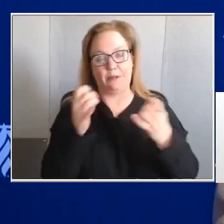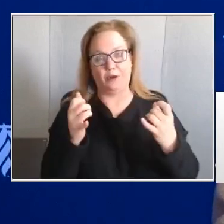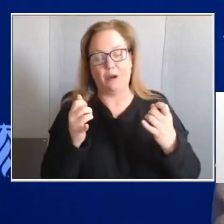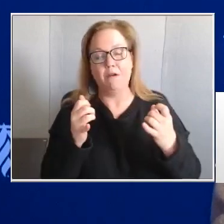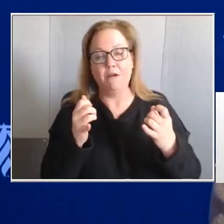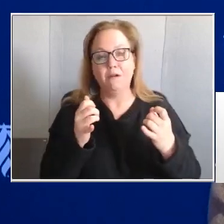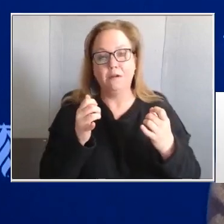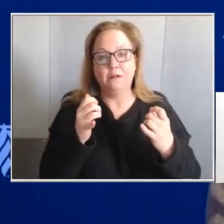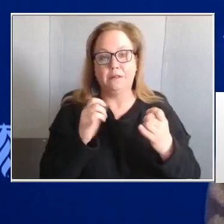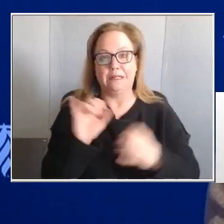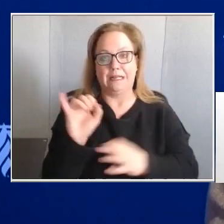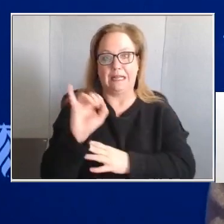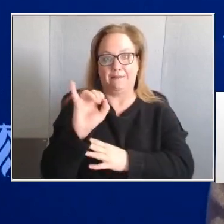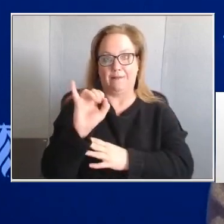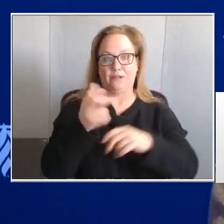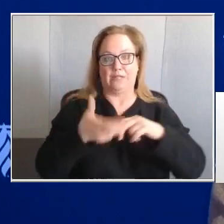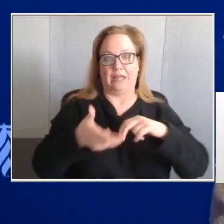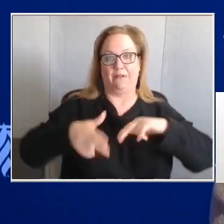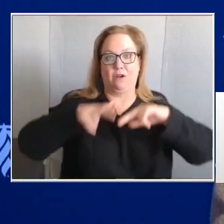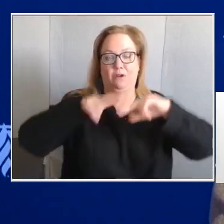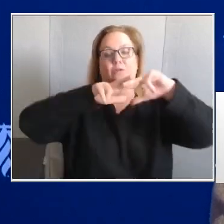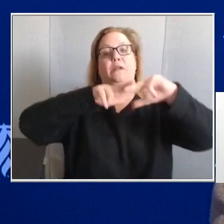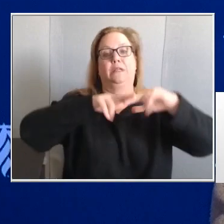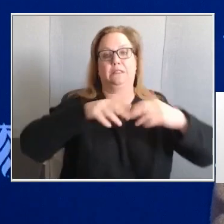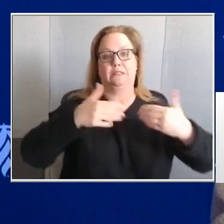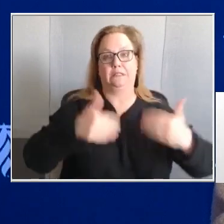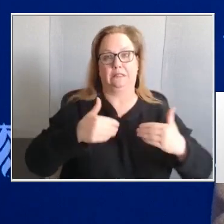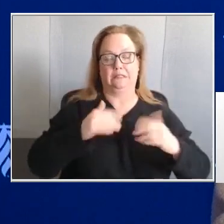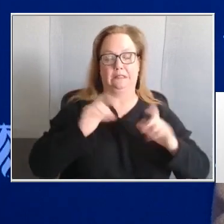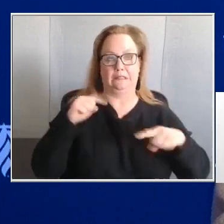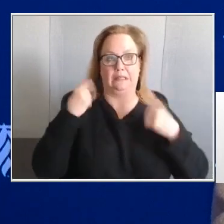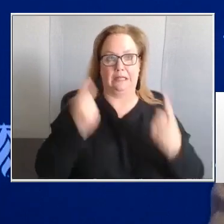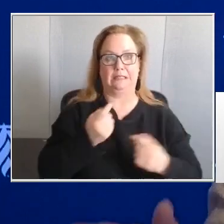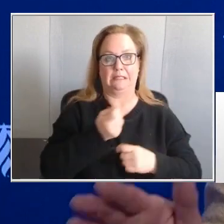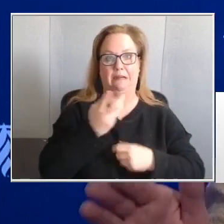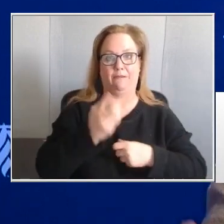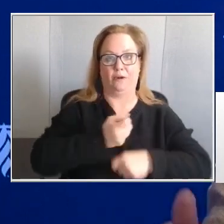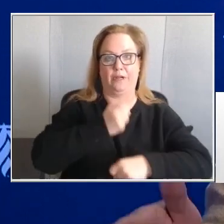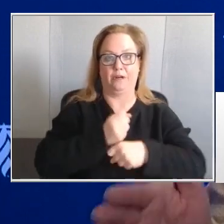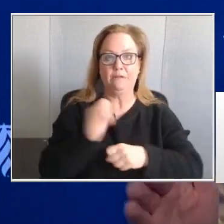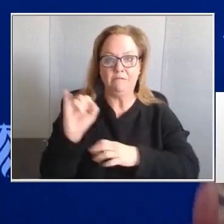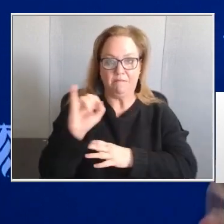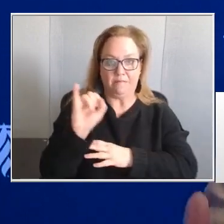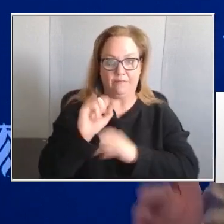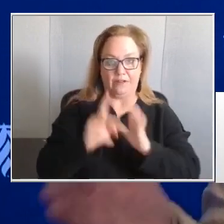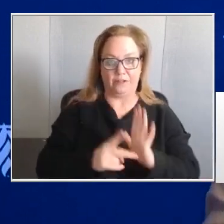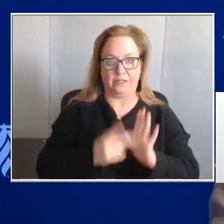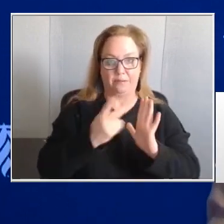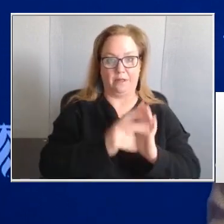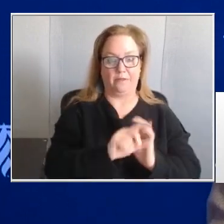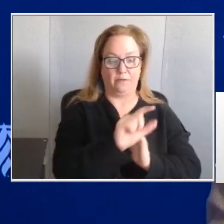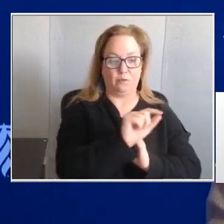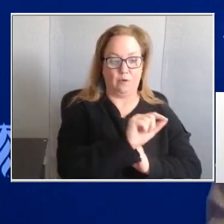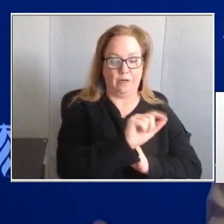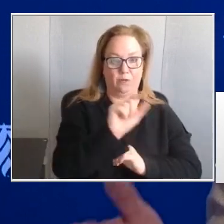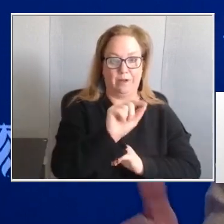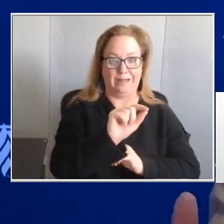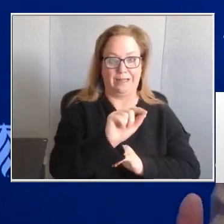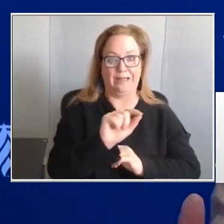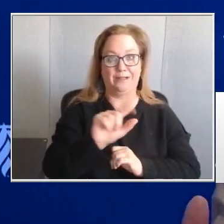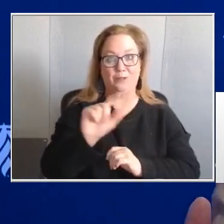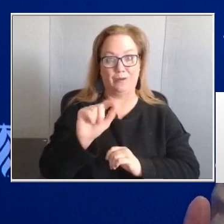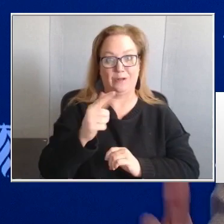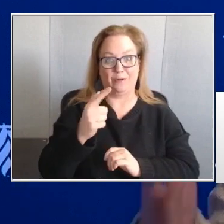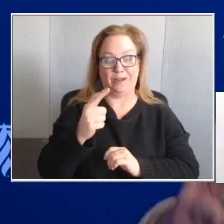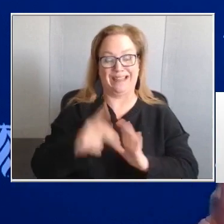that infections have increased dramatically over the last couple of years, with infections doubling from 2020 to 2021 and almost